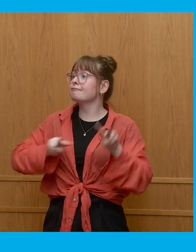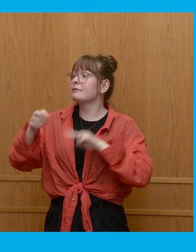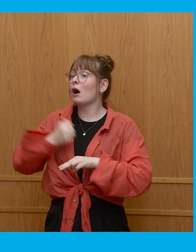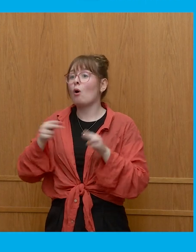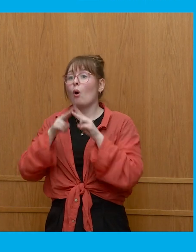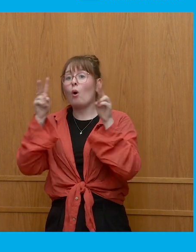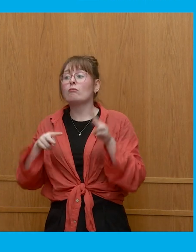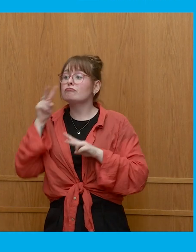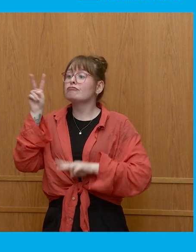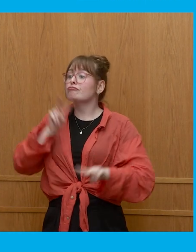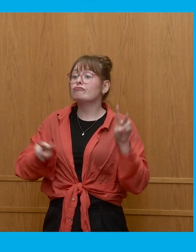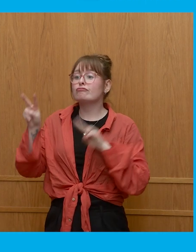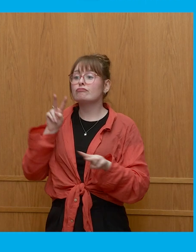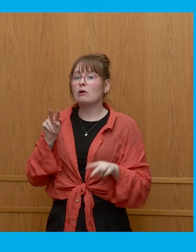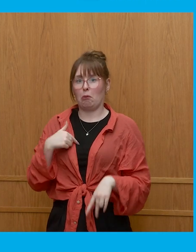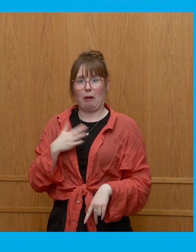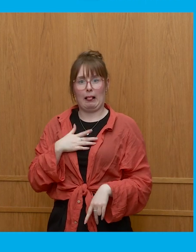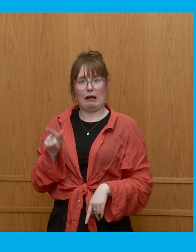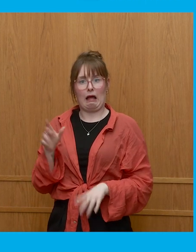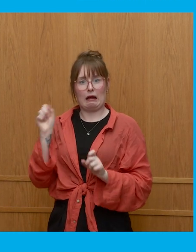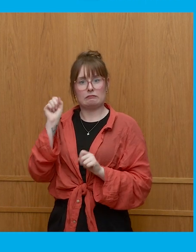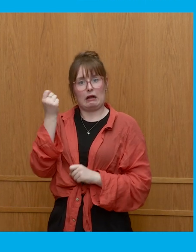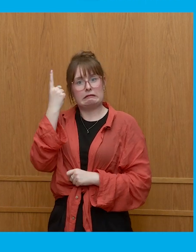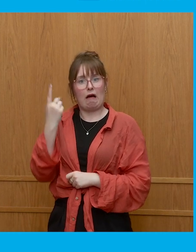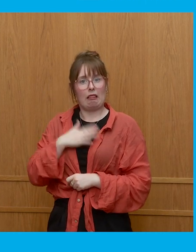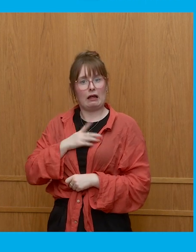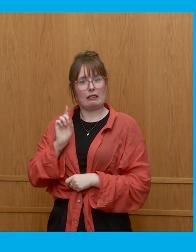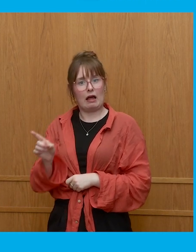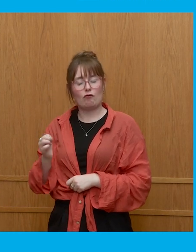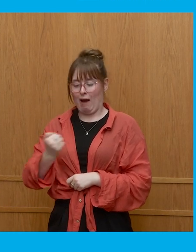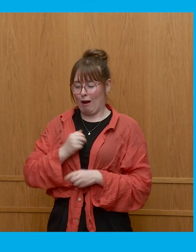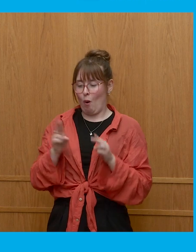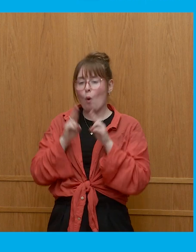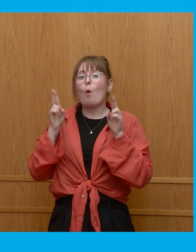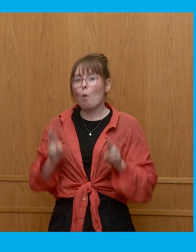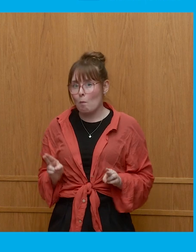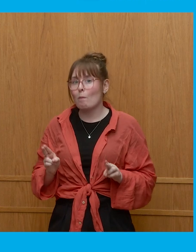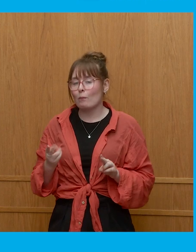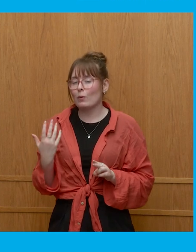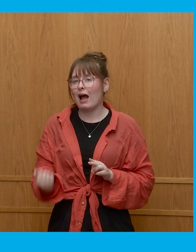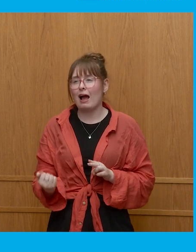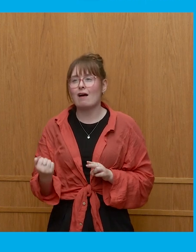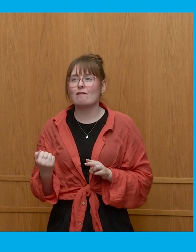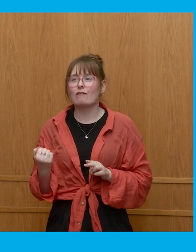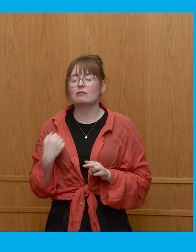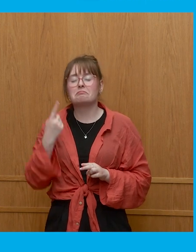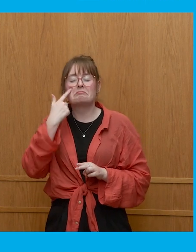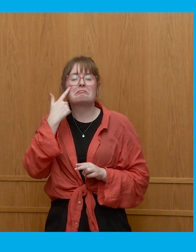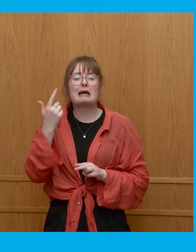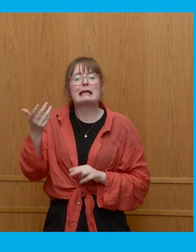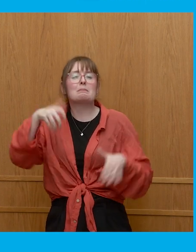they decided this was a very good idea. Actually, in our home, we had this experiment